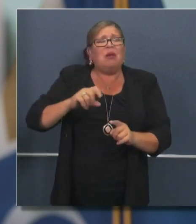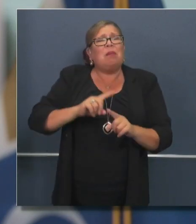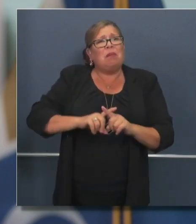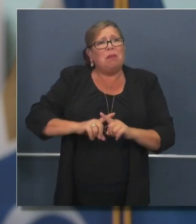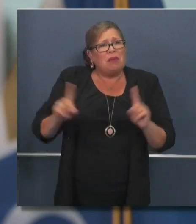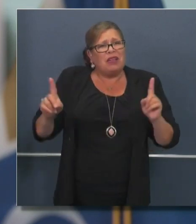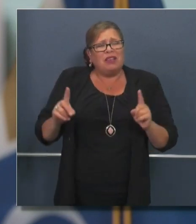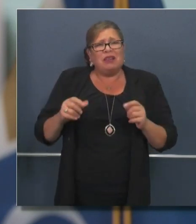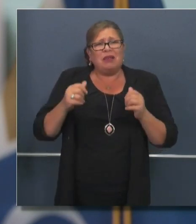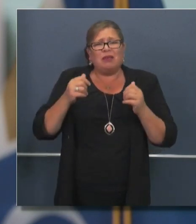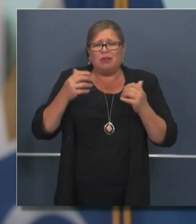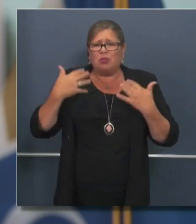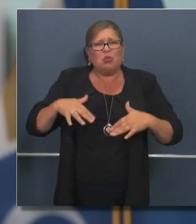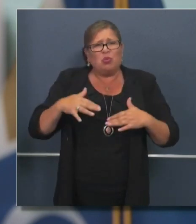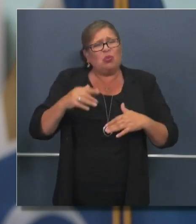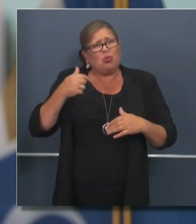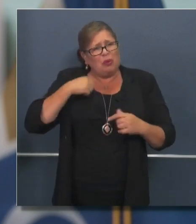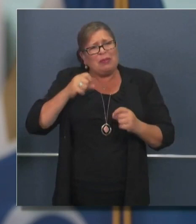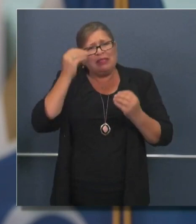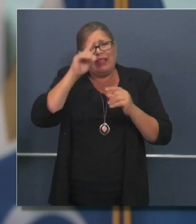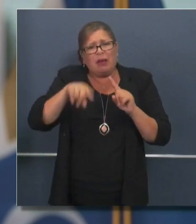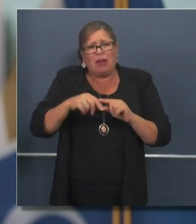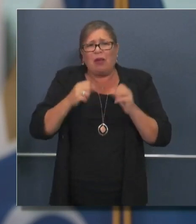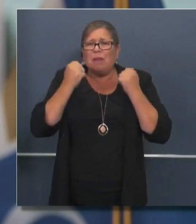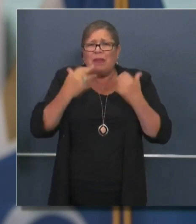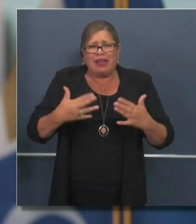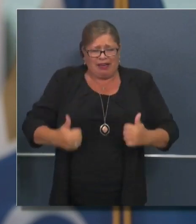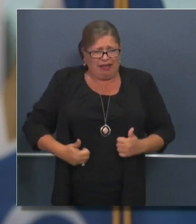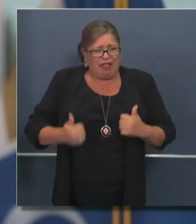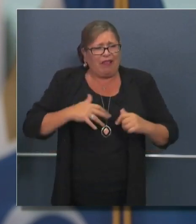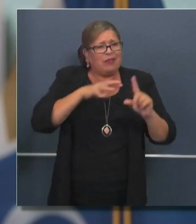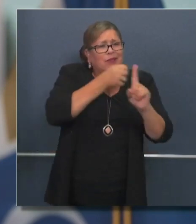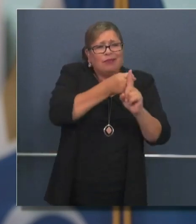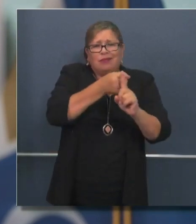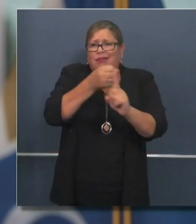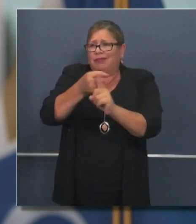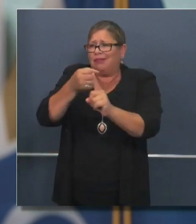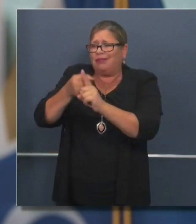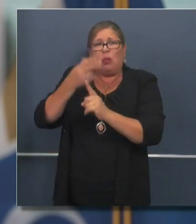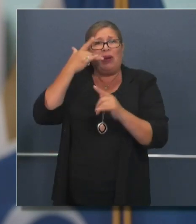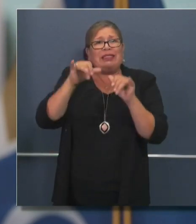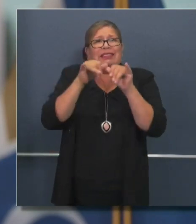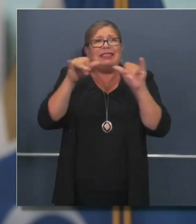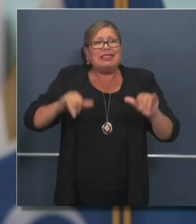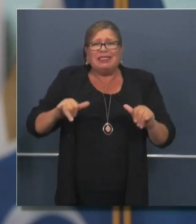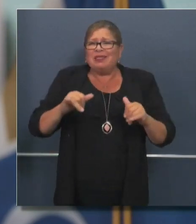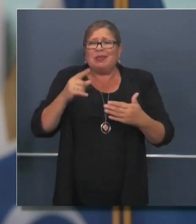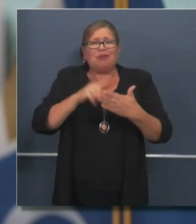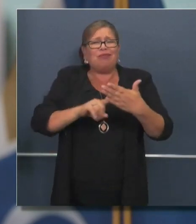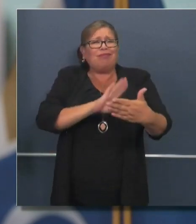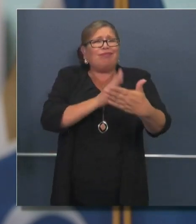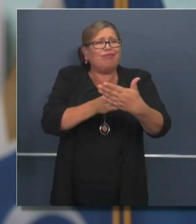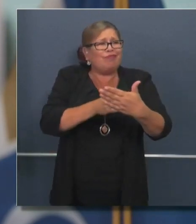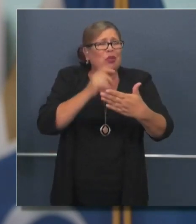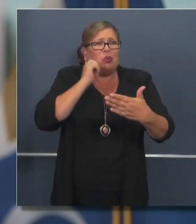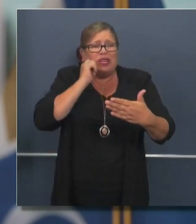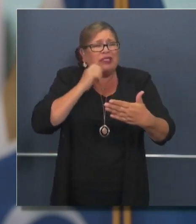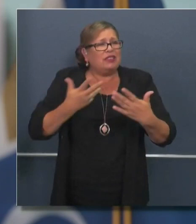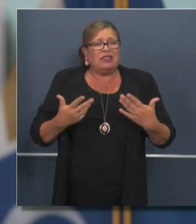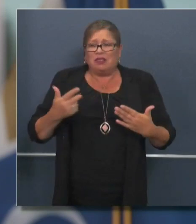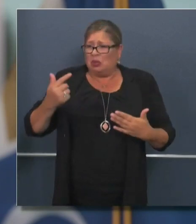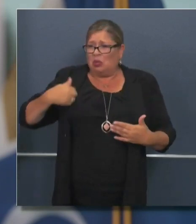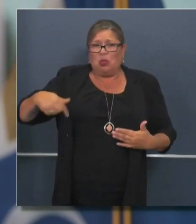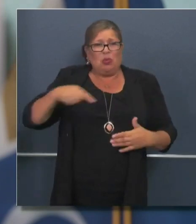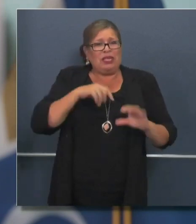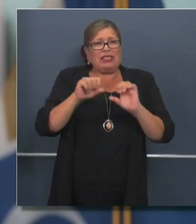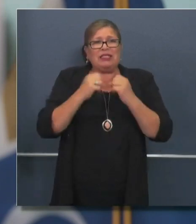lives that are impacted every single day through structural racism and through our incapacity as a society